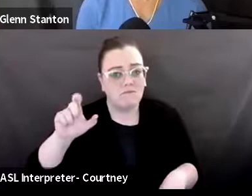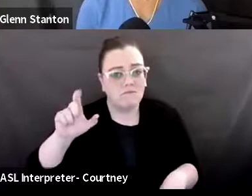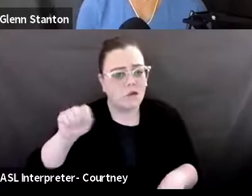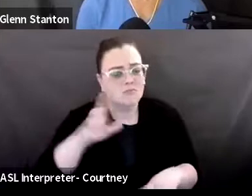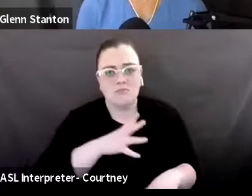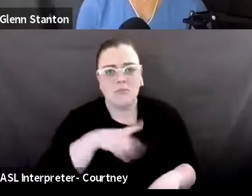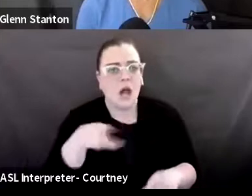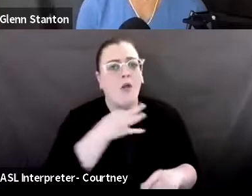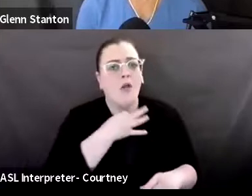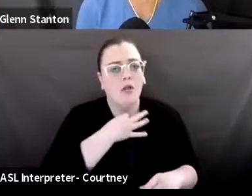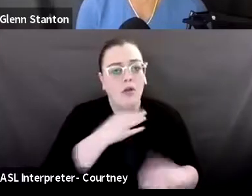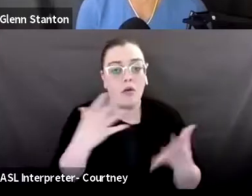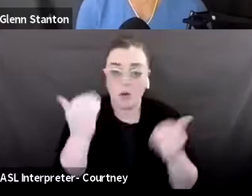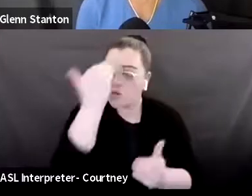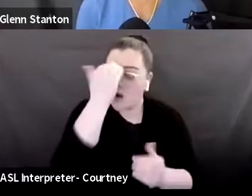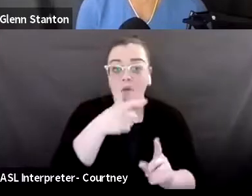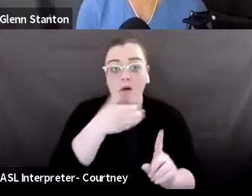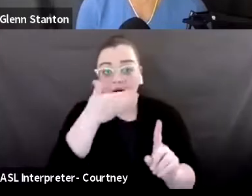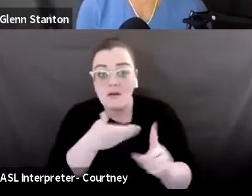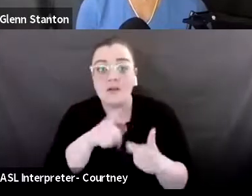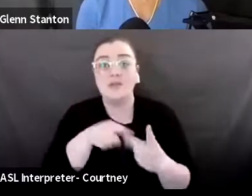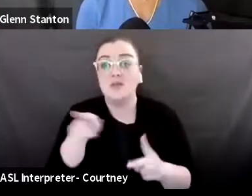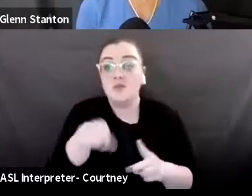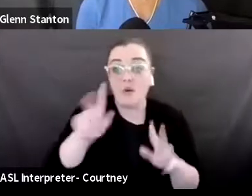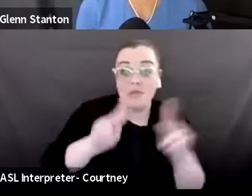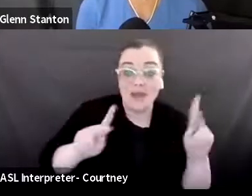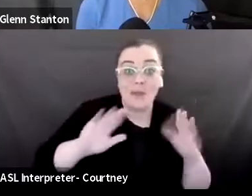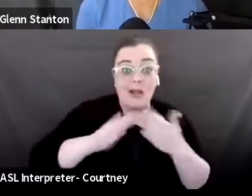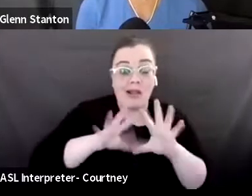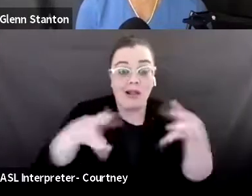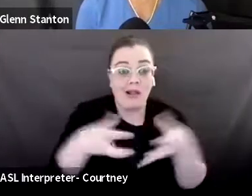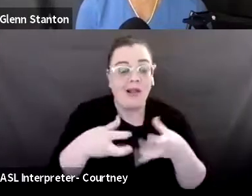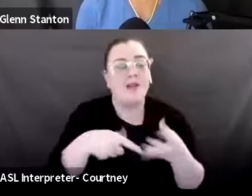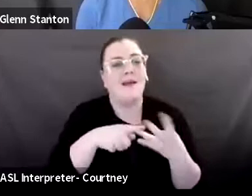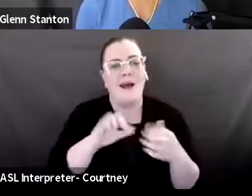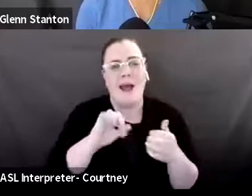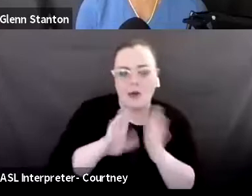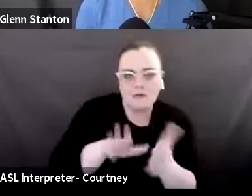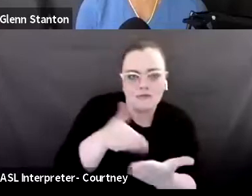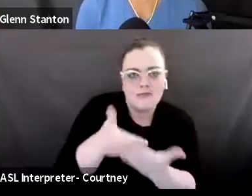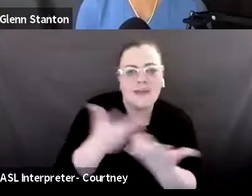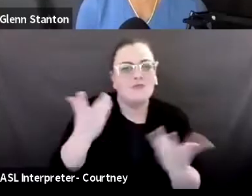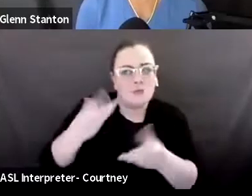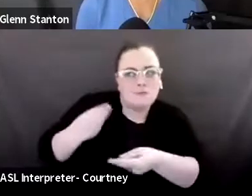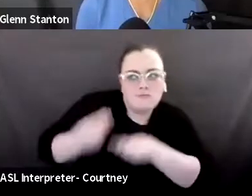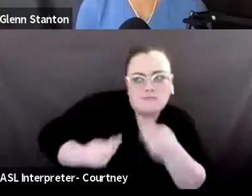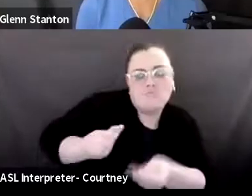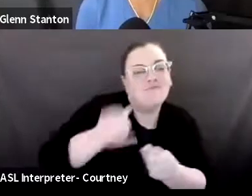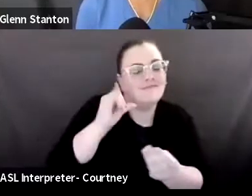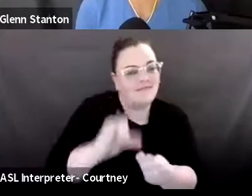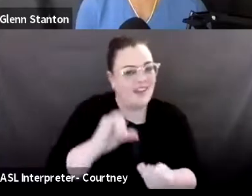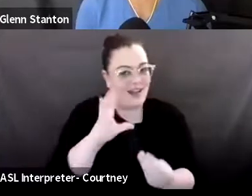who you are, who your people are, how you got here, what made you this way. And I think that just makes